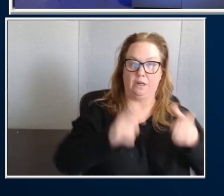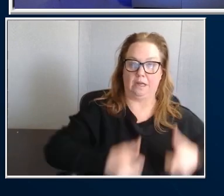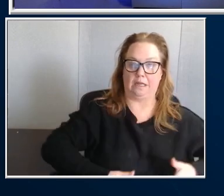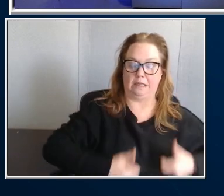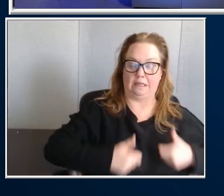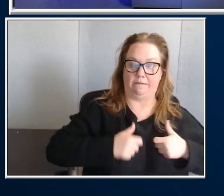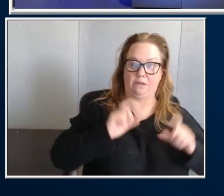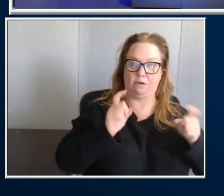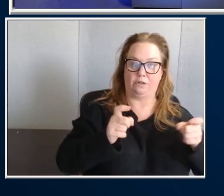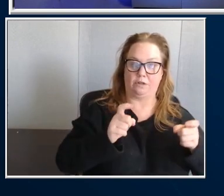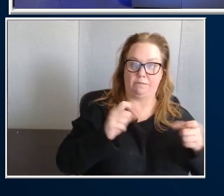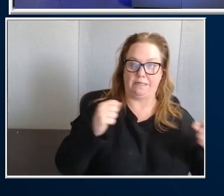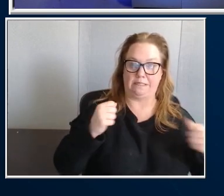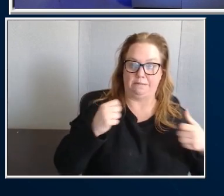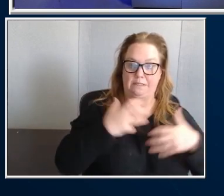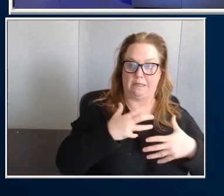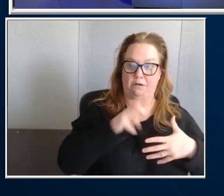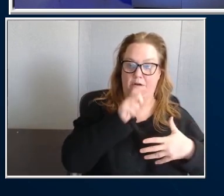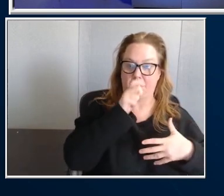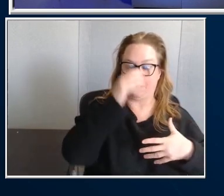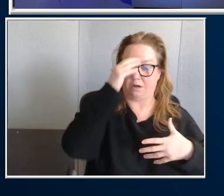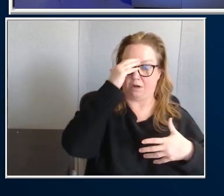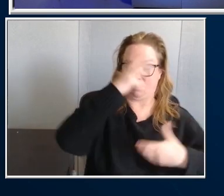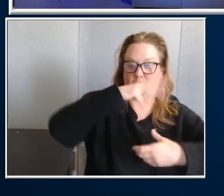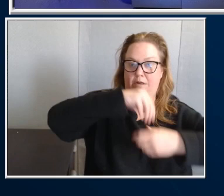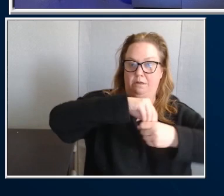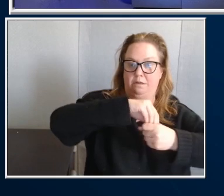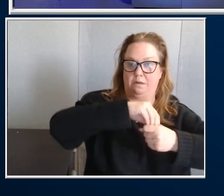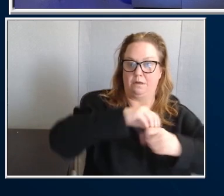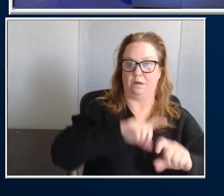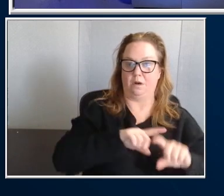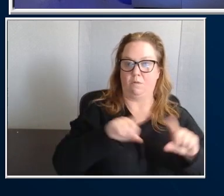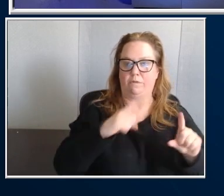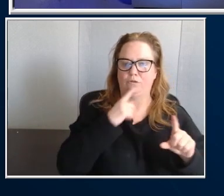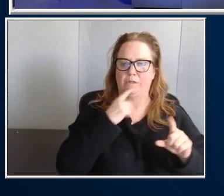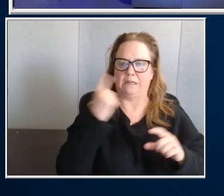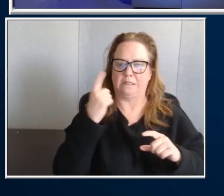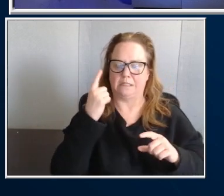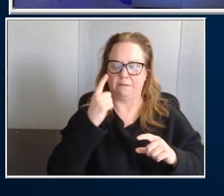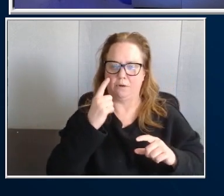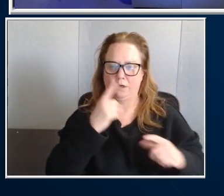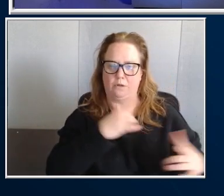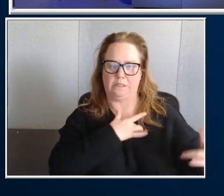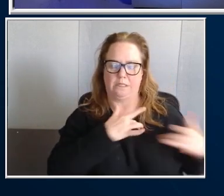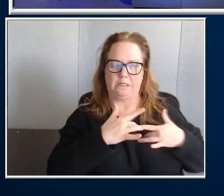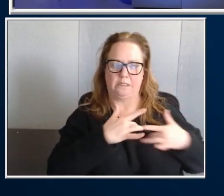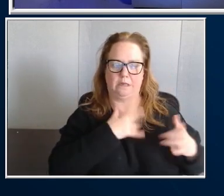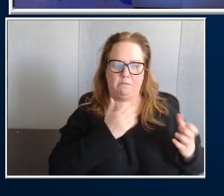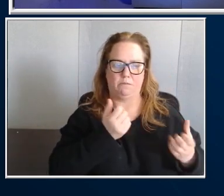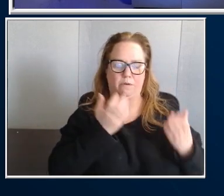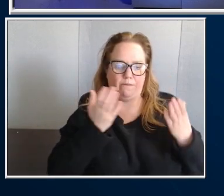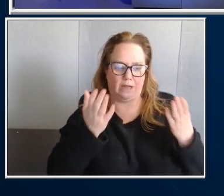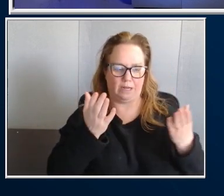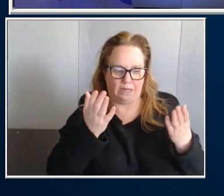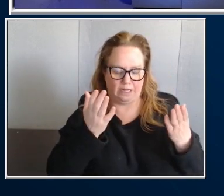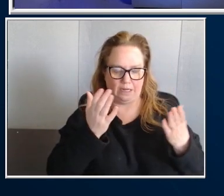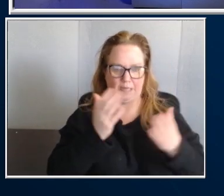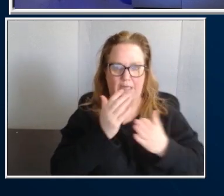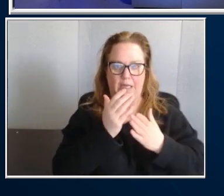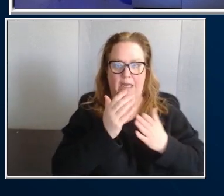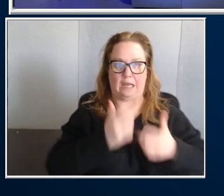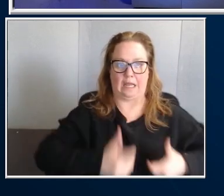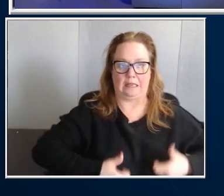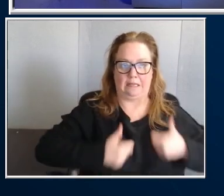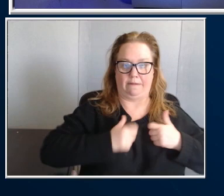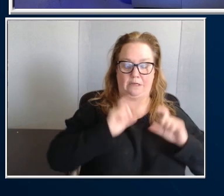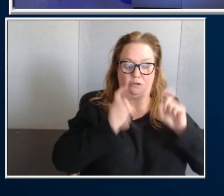can seem really scary, not knowing what it all entails. What would you tell someone who's considering providing a living donation so